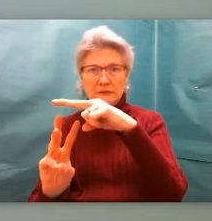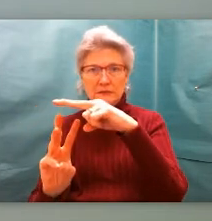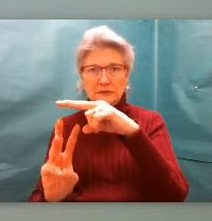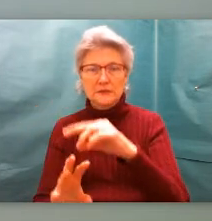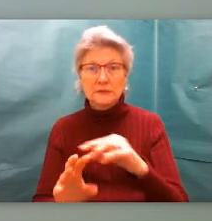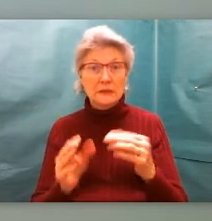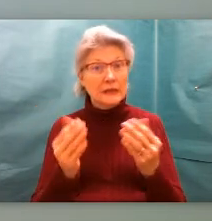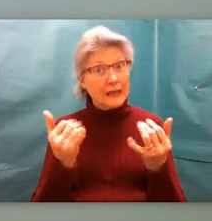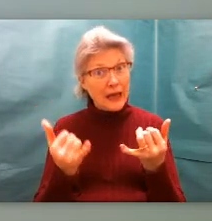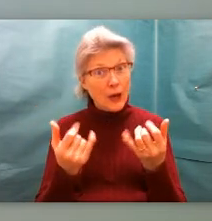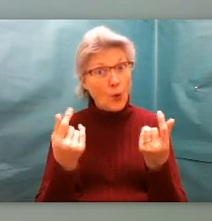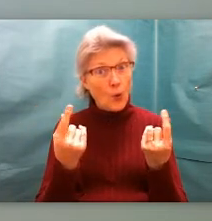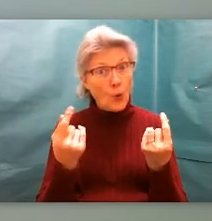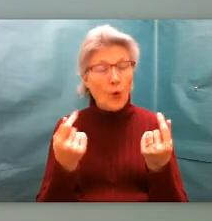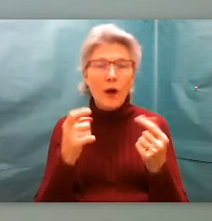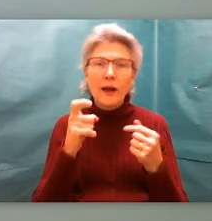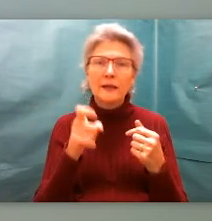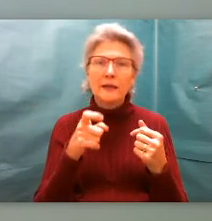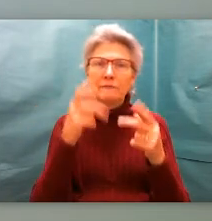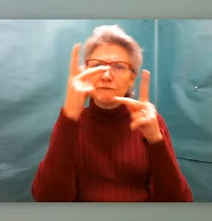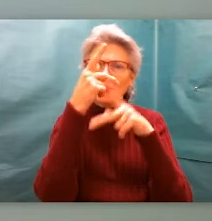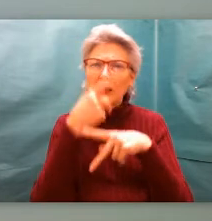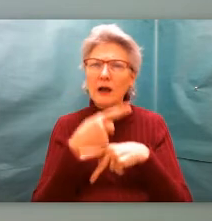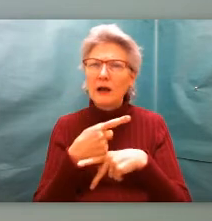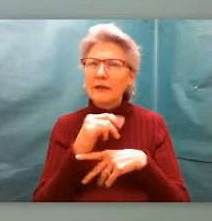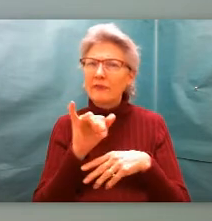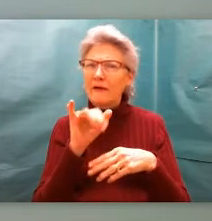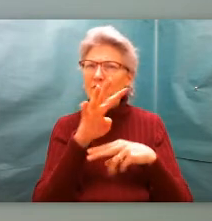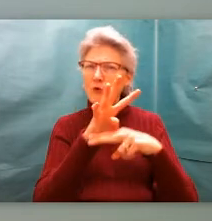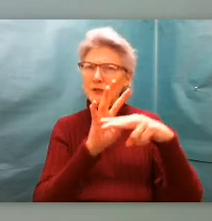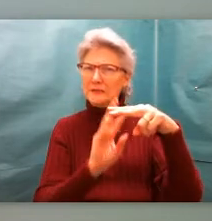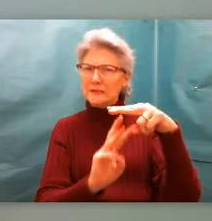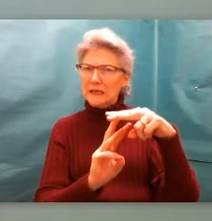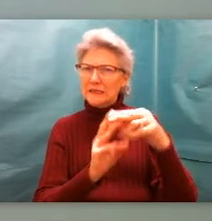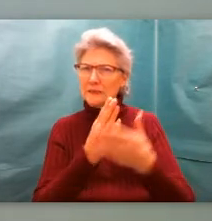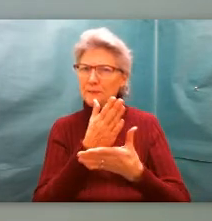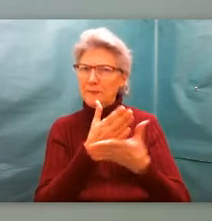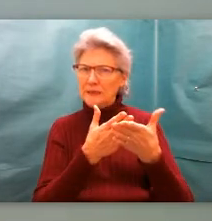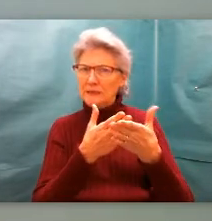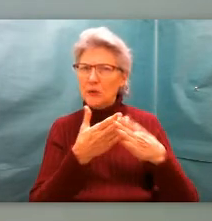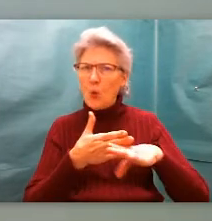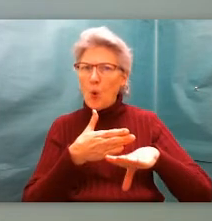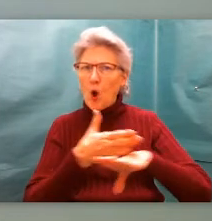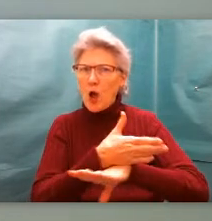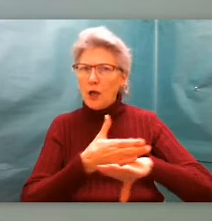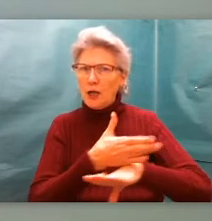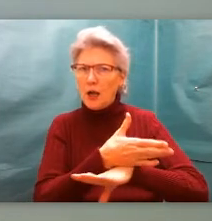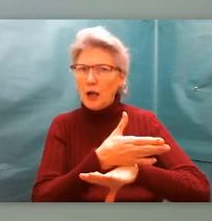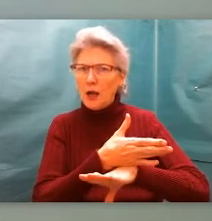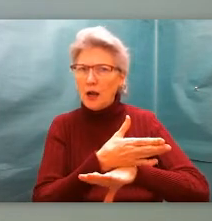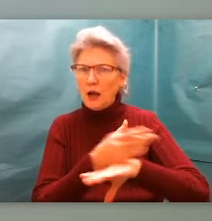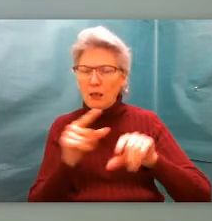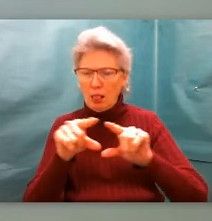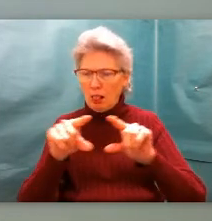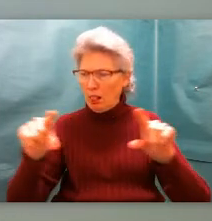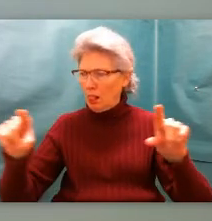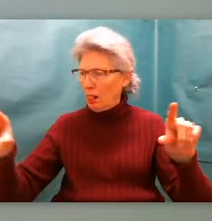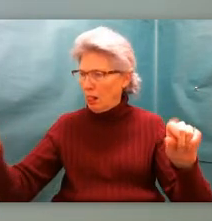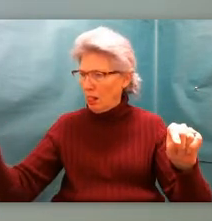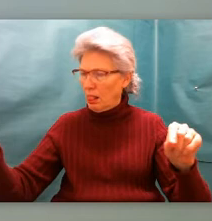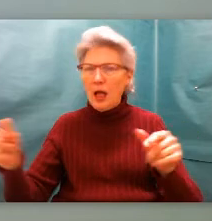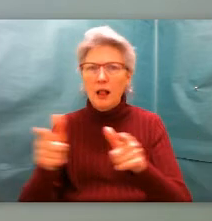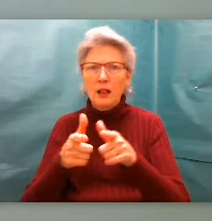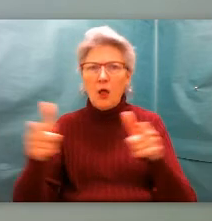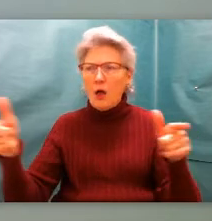Now what I need to do is I need to figure out if that 4 6 piece of wood is long enough